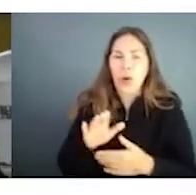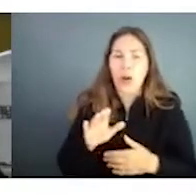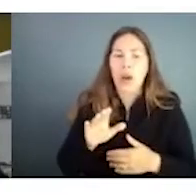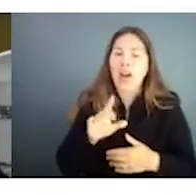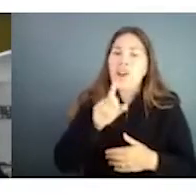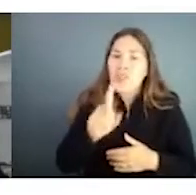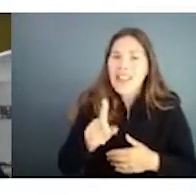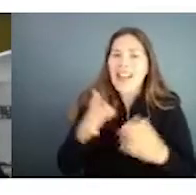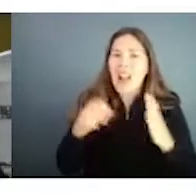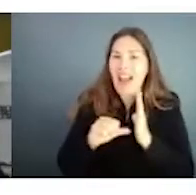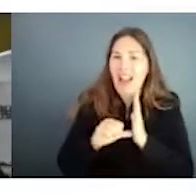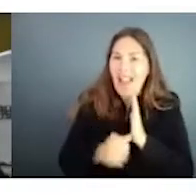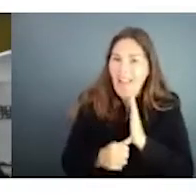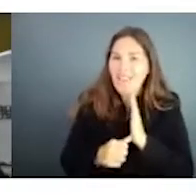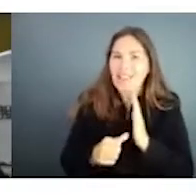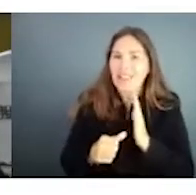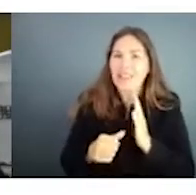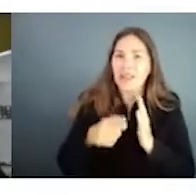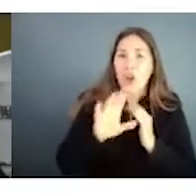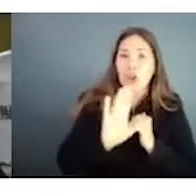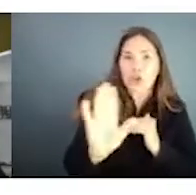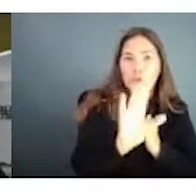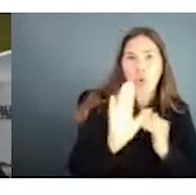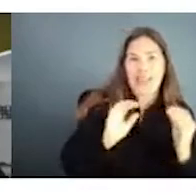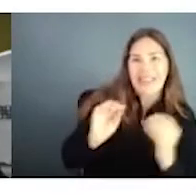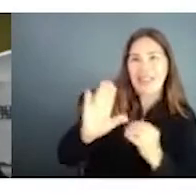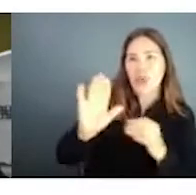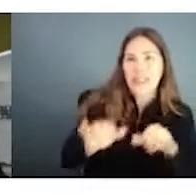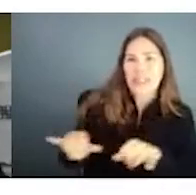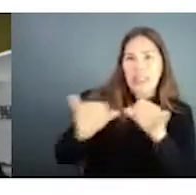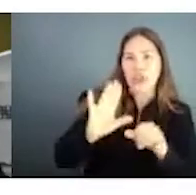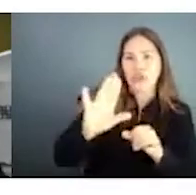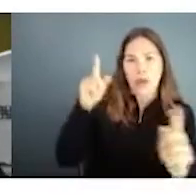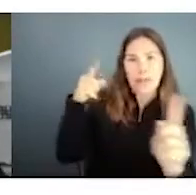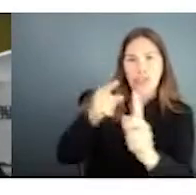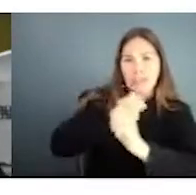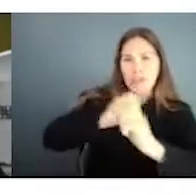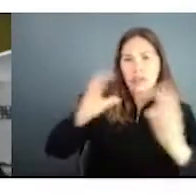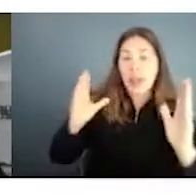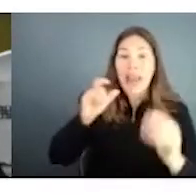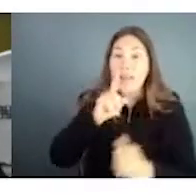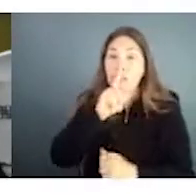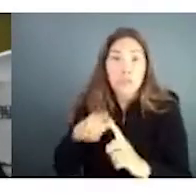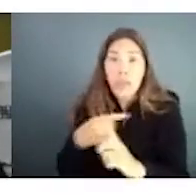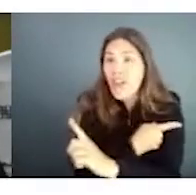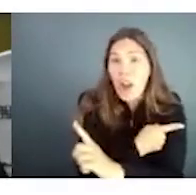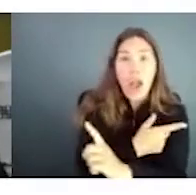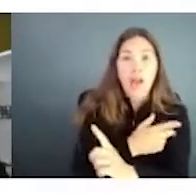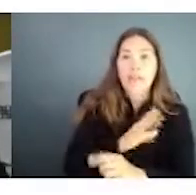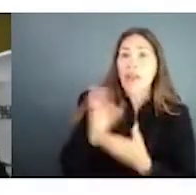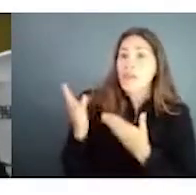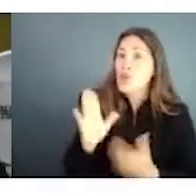really a lot of emphasis on you teaching your standards and objectives and not veering off and bringing in your